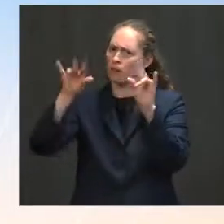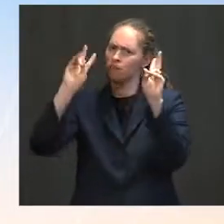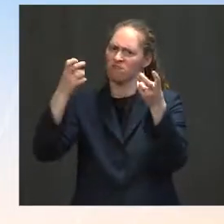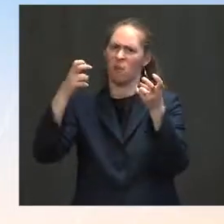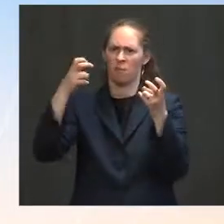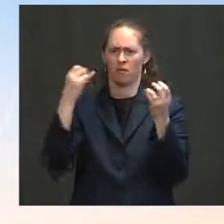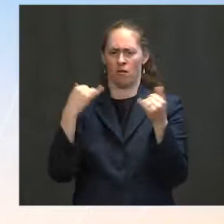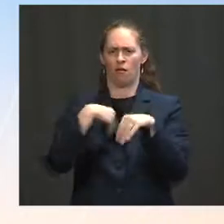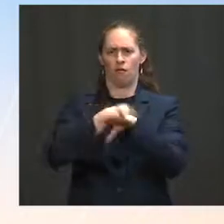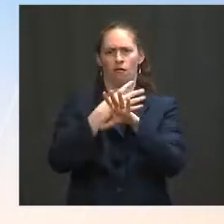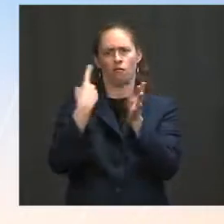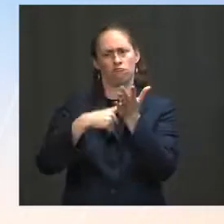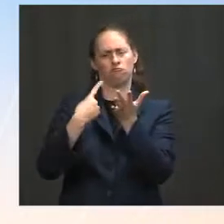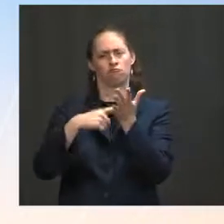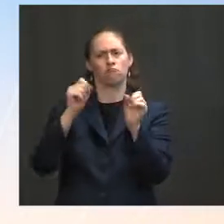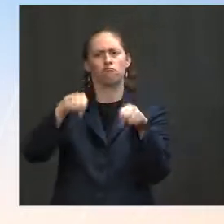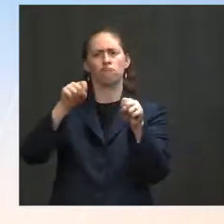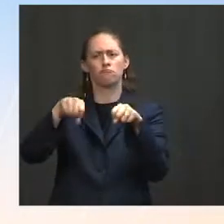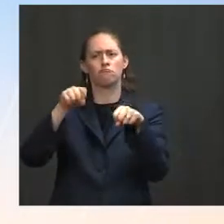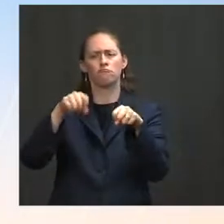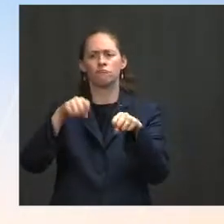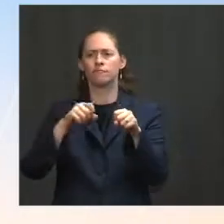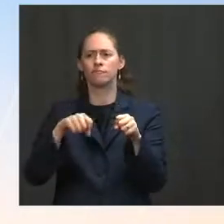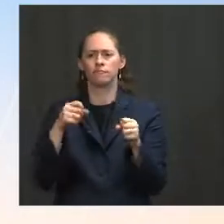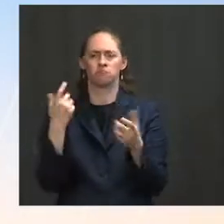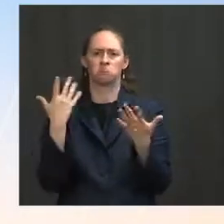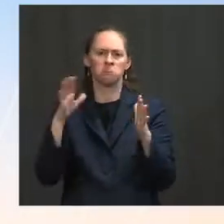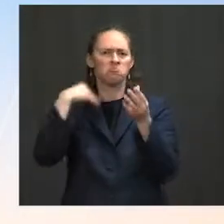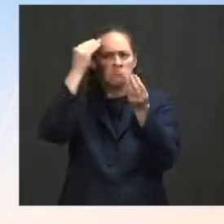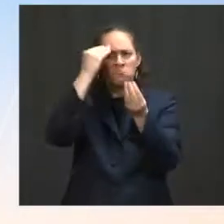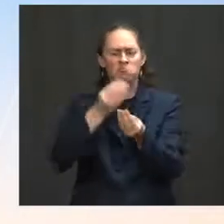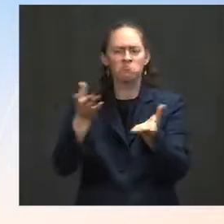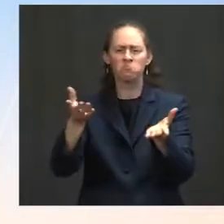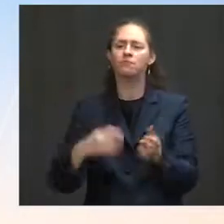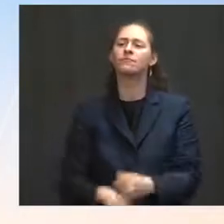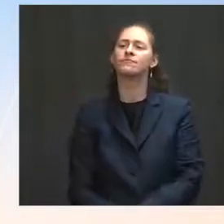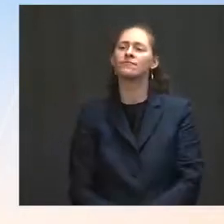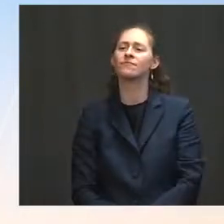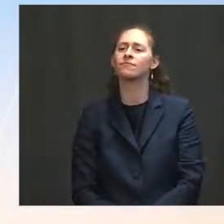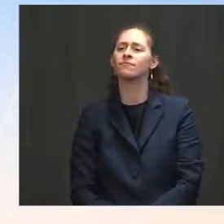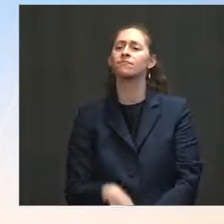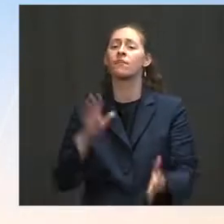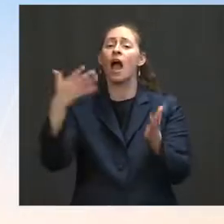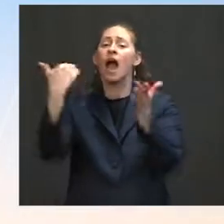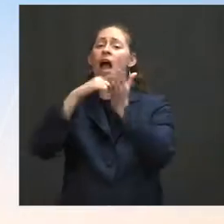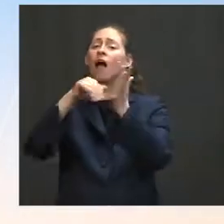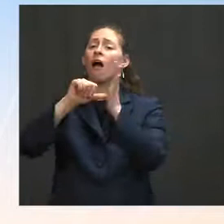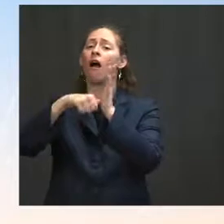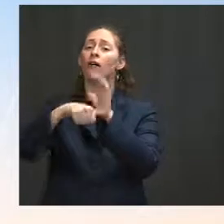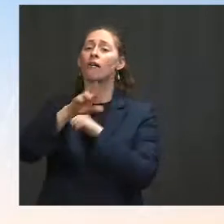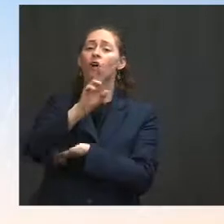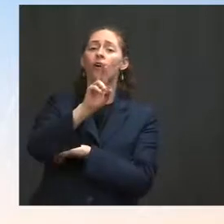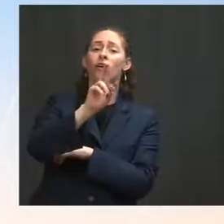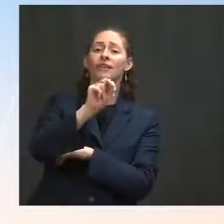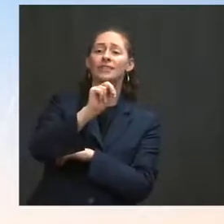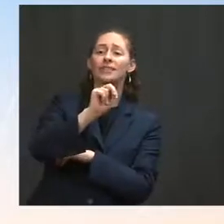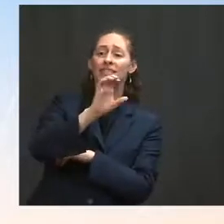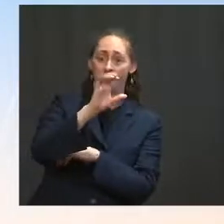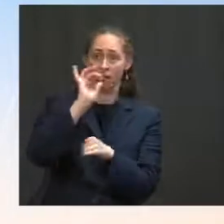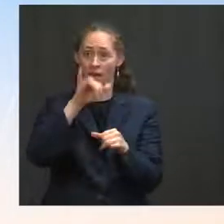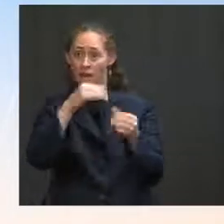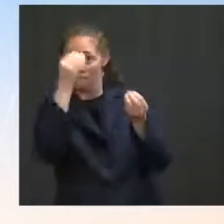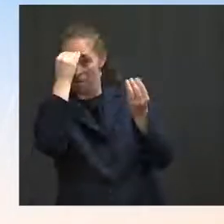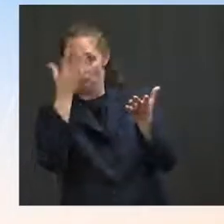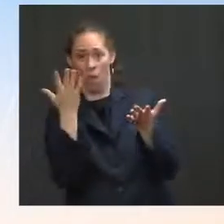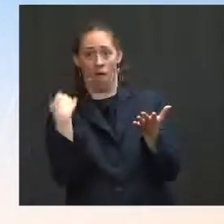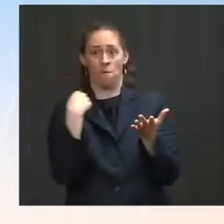the readout that we provided. Again, I would reiterate on the RNC attack that the information we have to date is that that